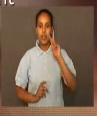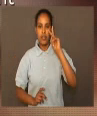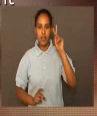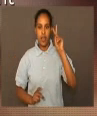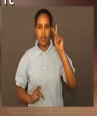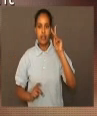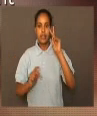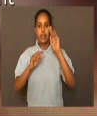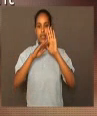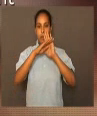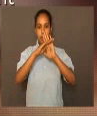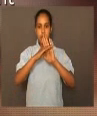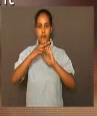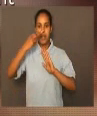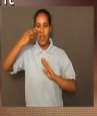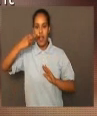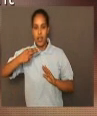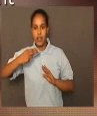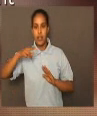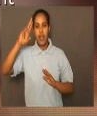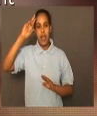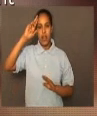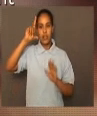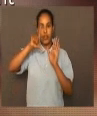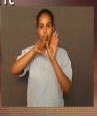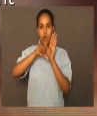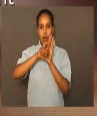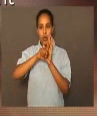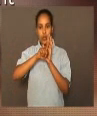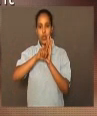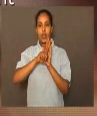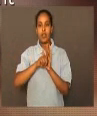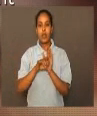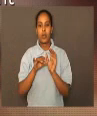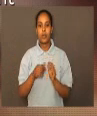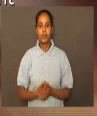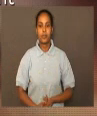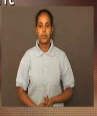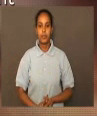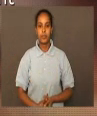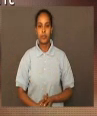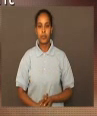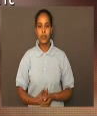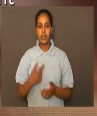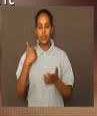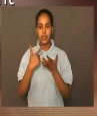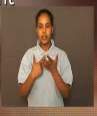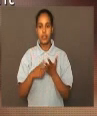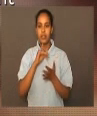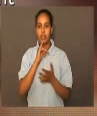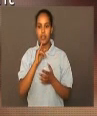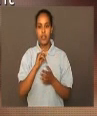K subscript H is Henry's law constant. This